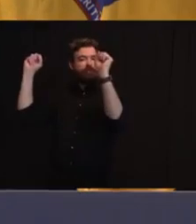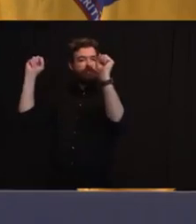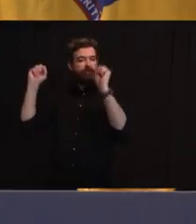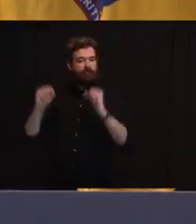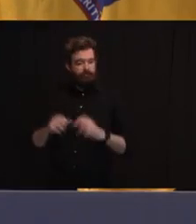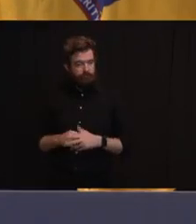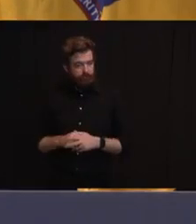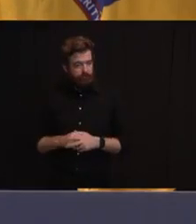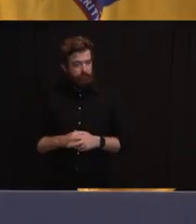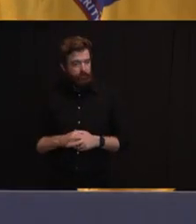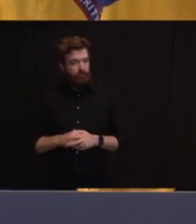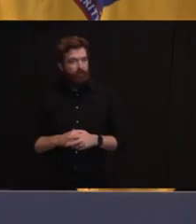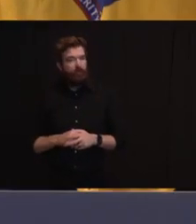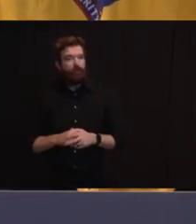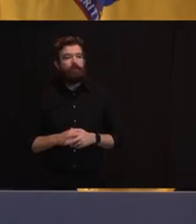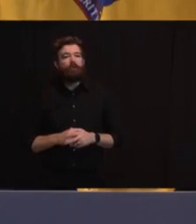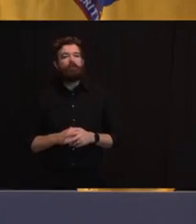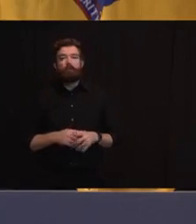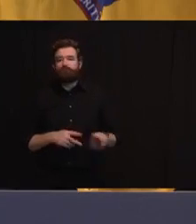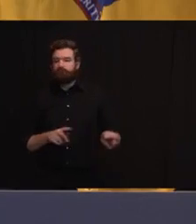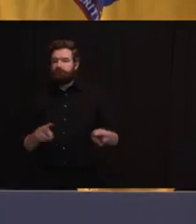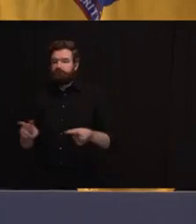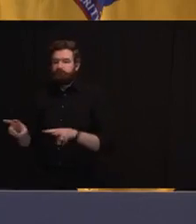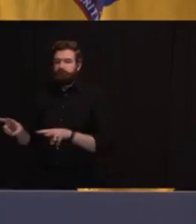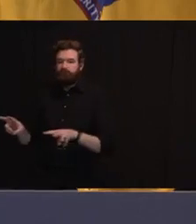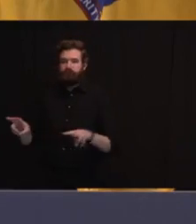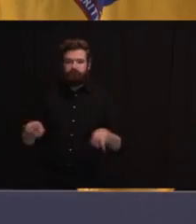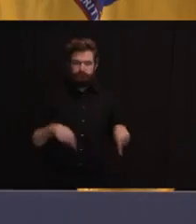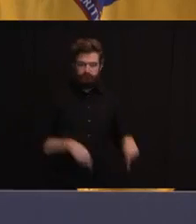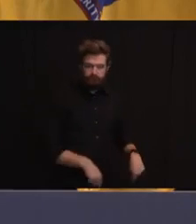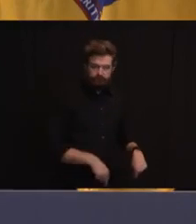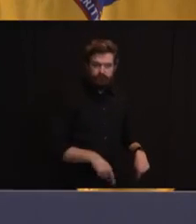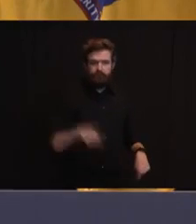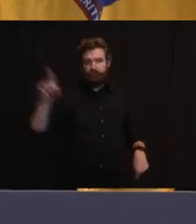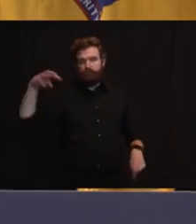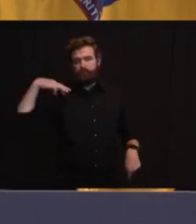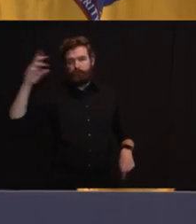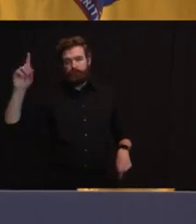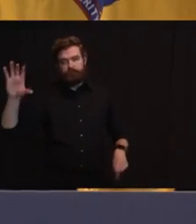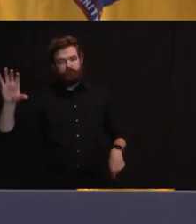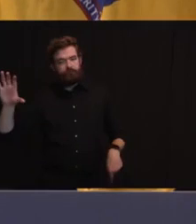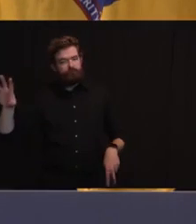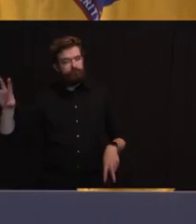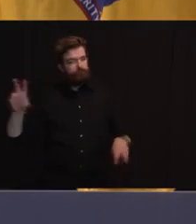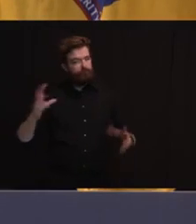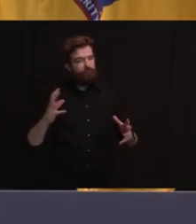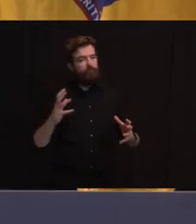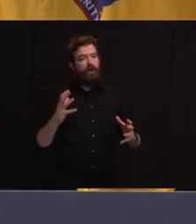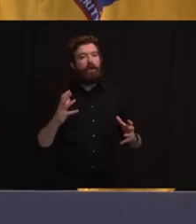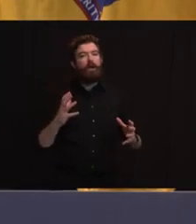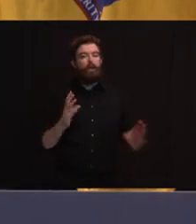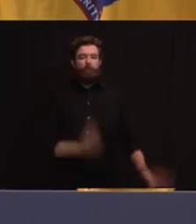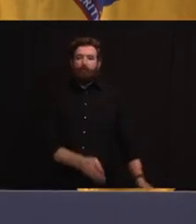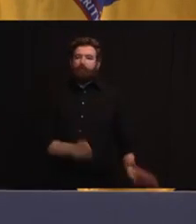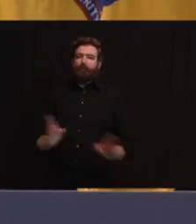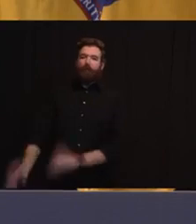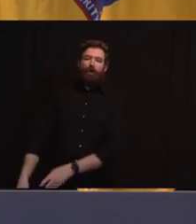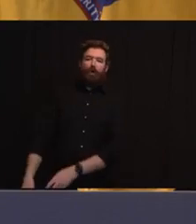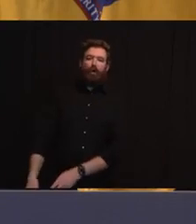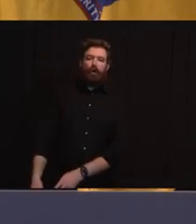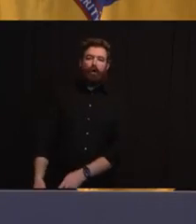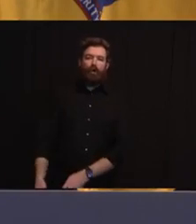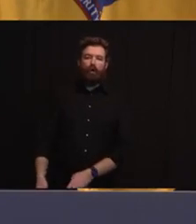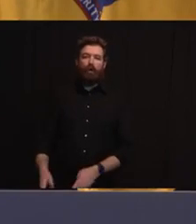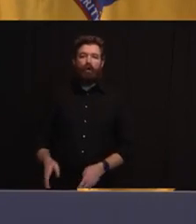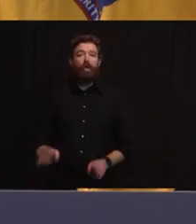going to over-prepare and hope that the threat under-delivers. I promise you that's where we are, and